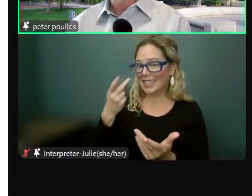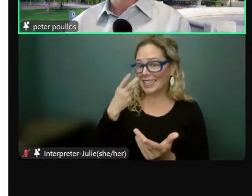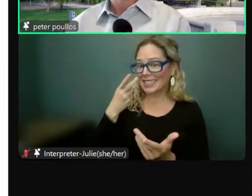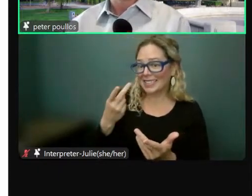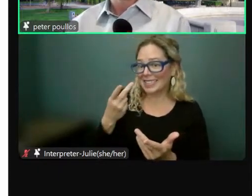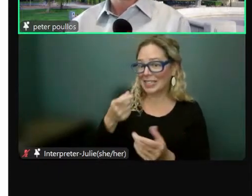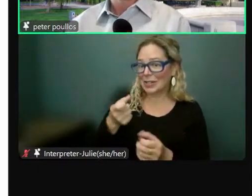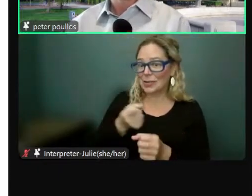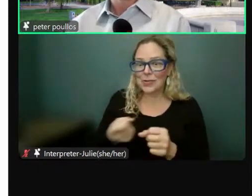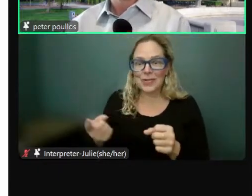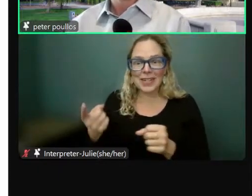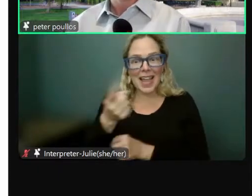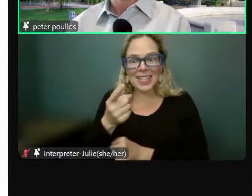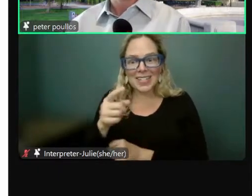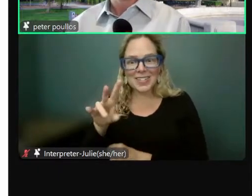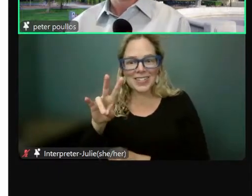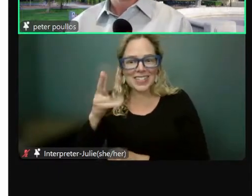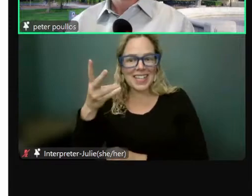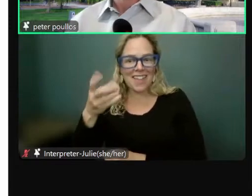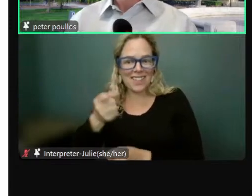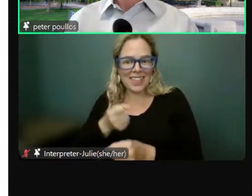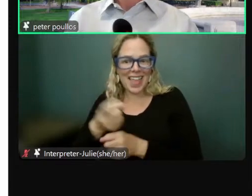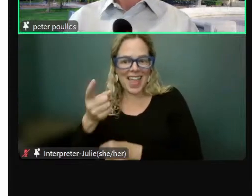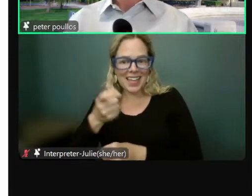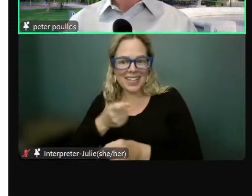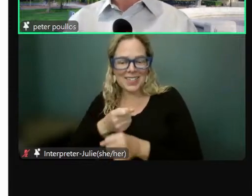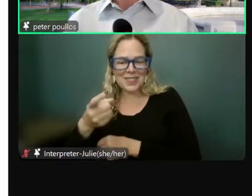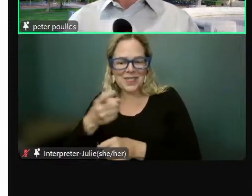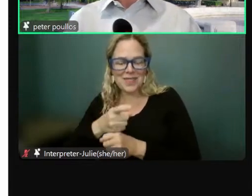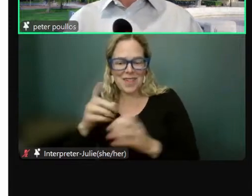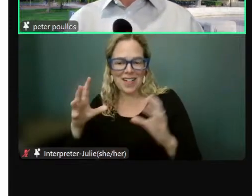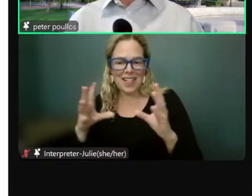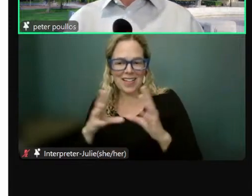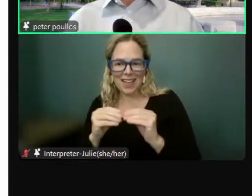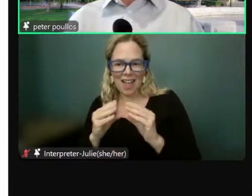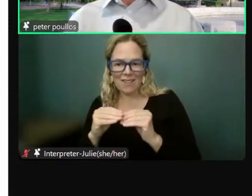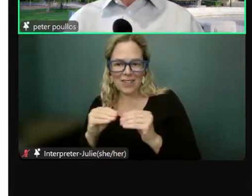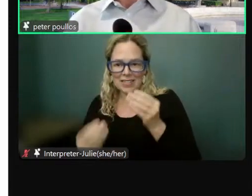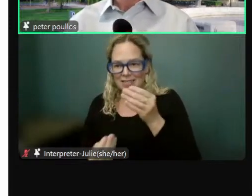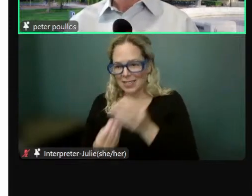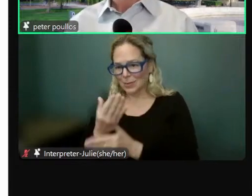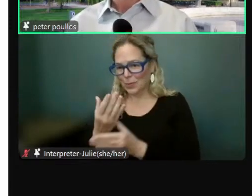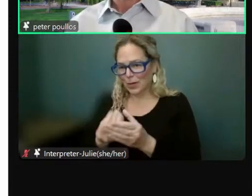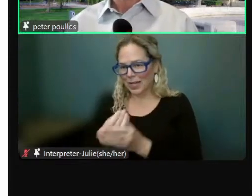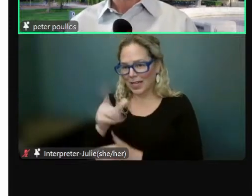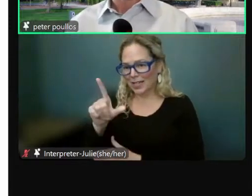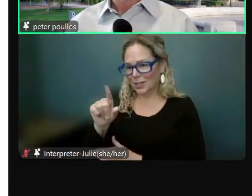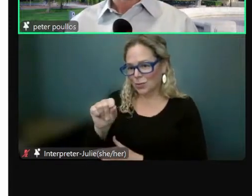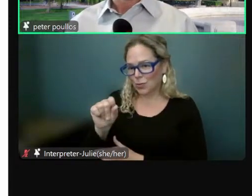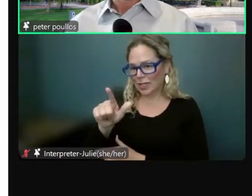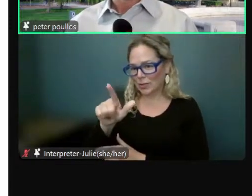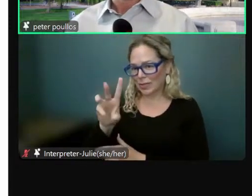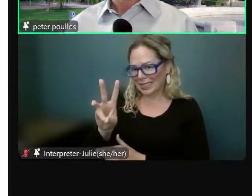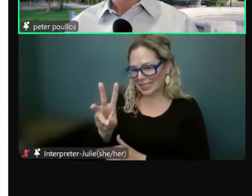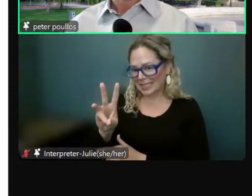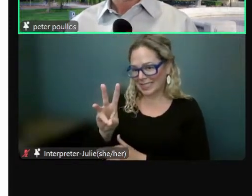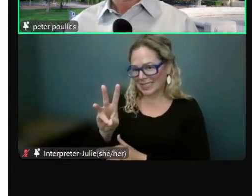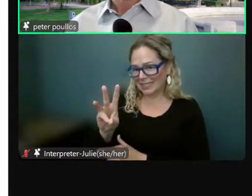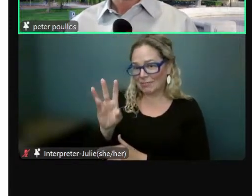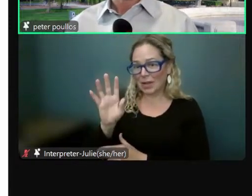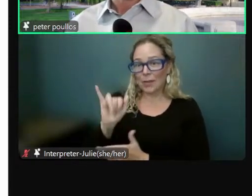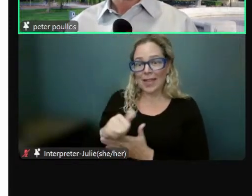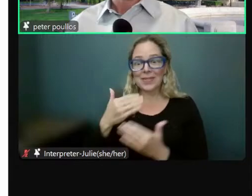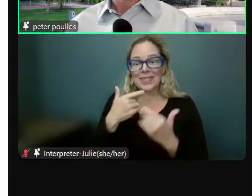year at the 7th annual conference in spring of 2026. And with that, I'm going to